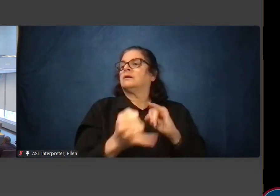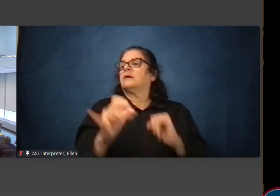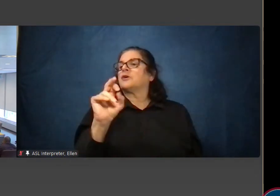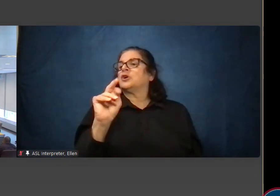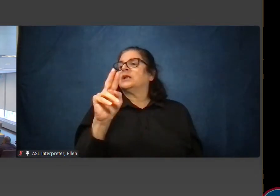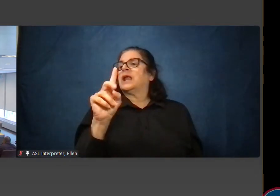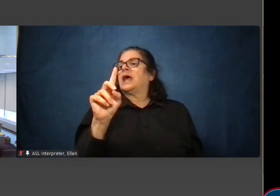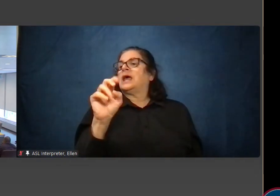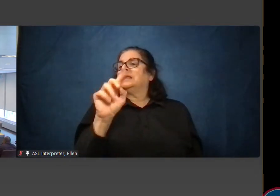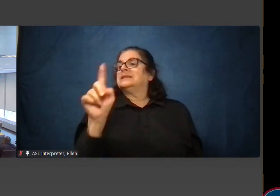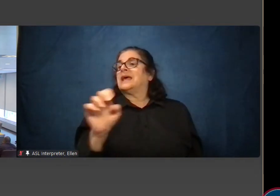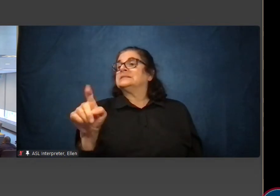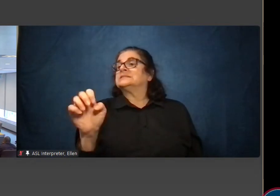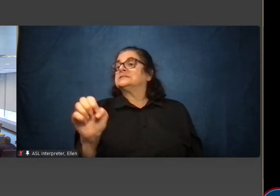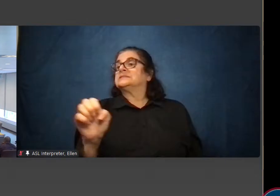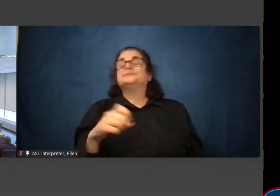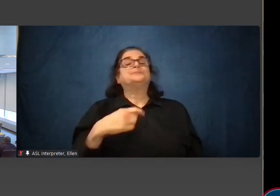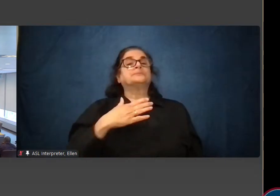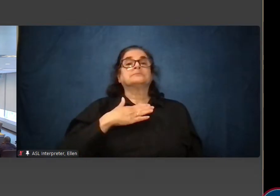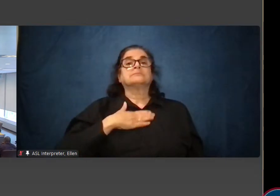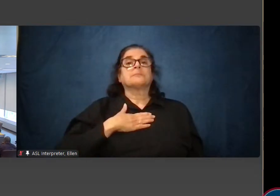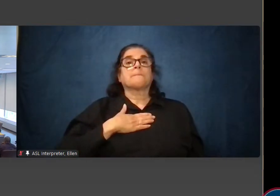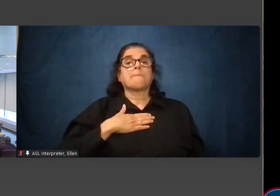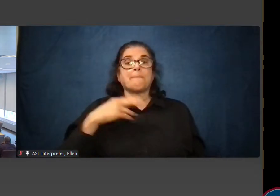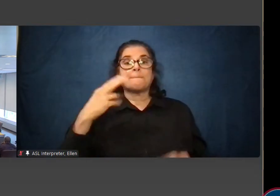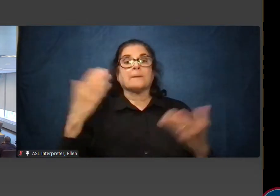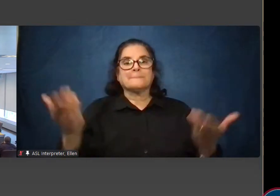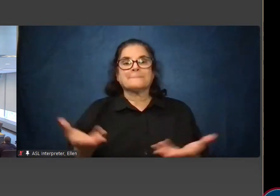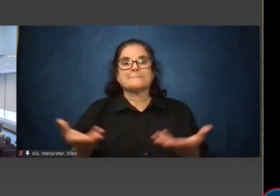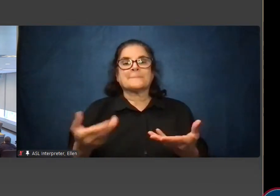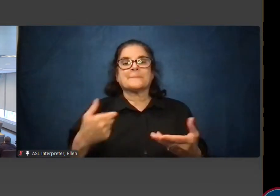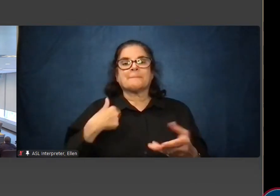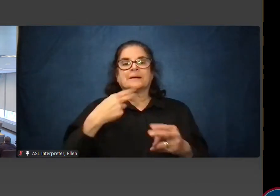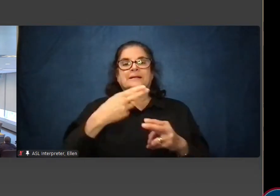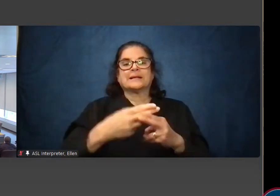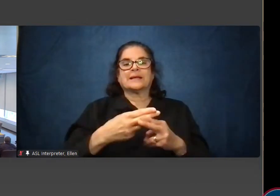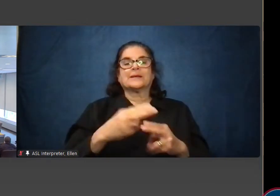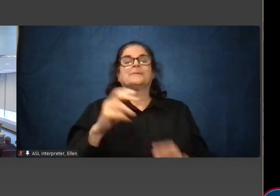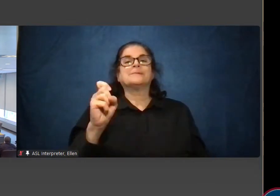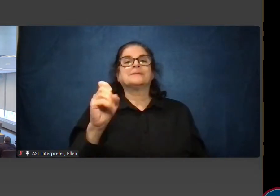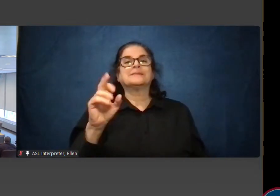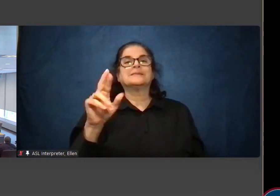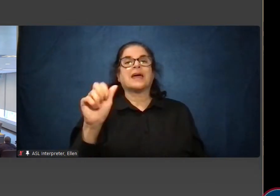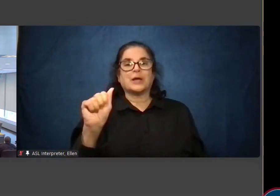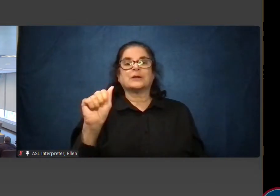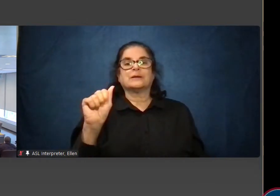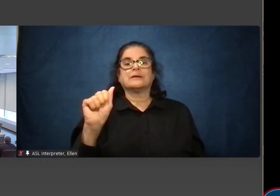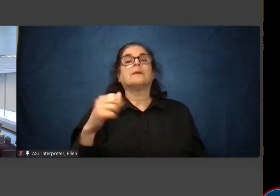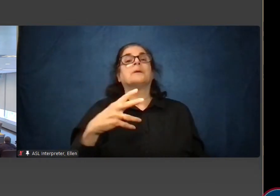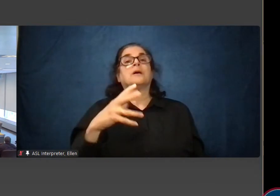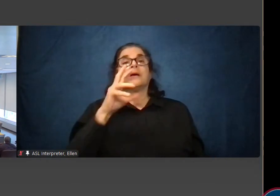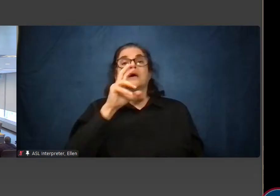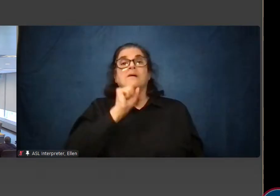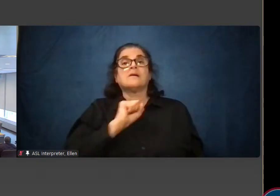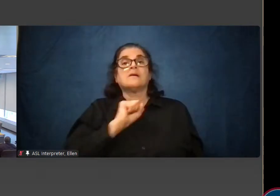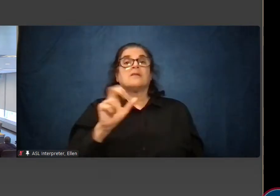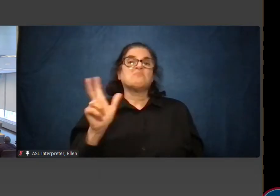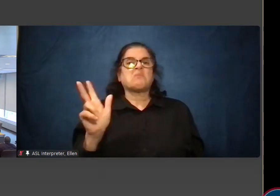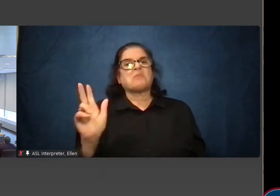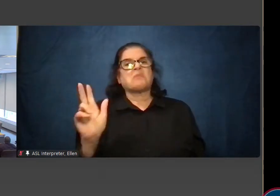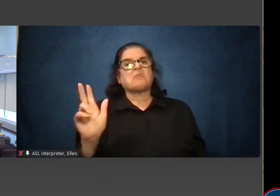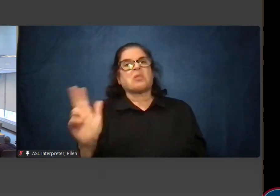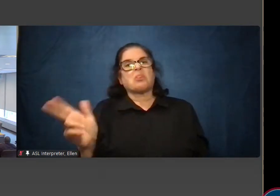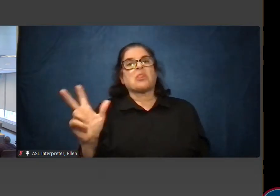Present. My name is Sandra Fernandez. I'm a 30-year-old Hispanic woman